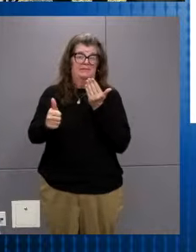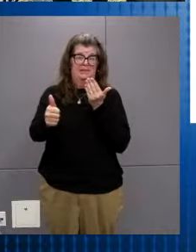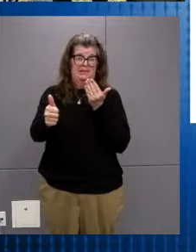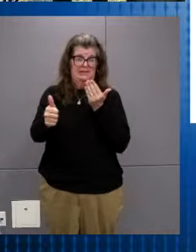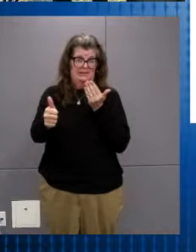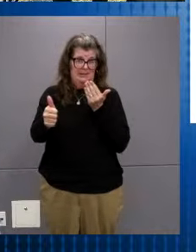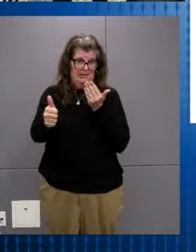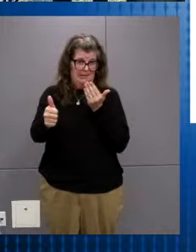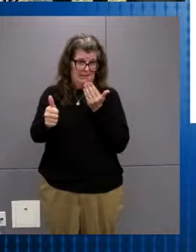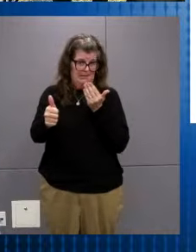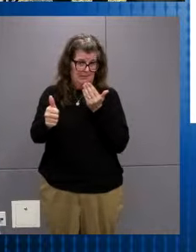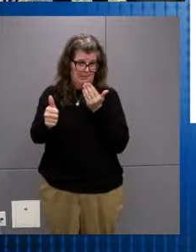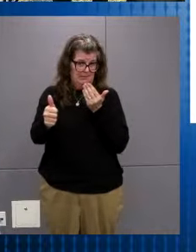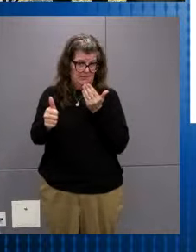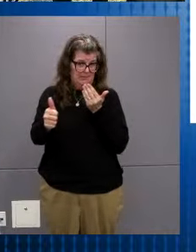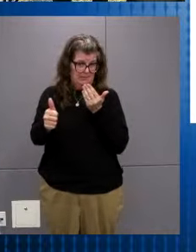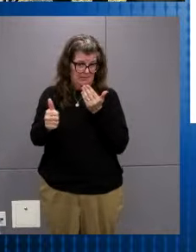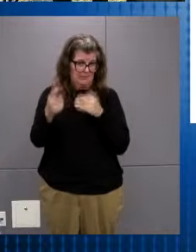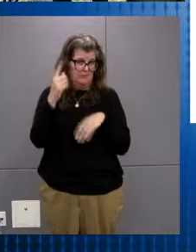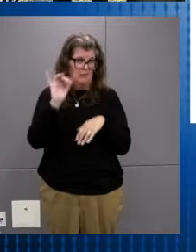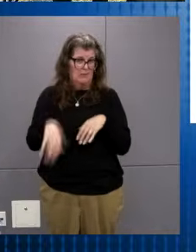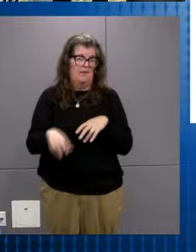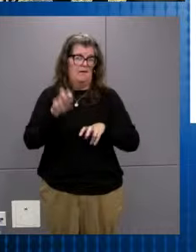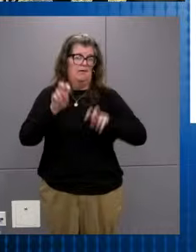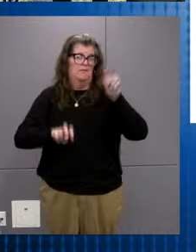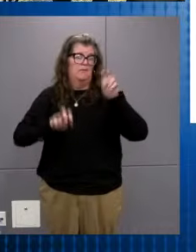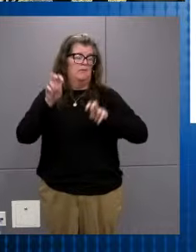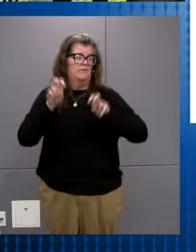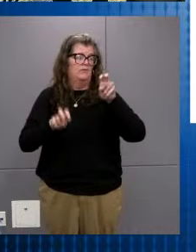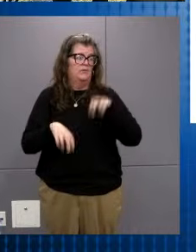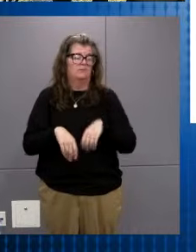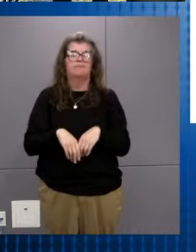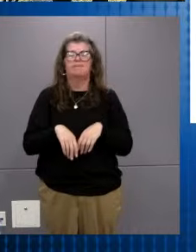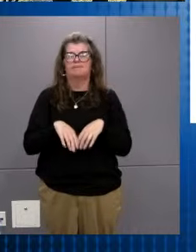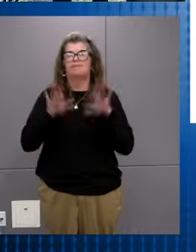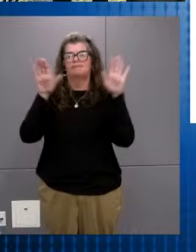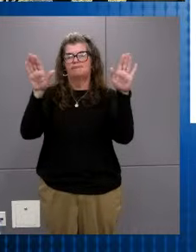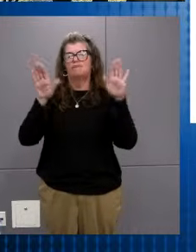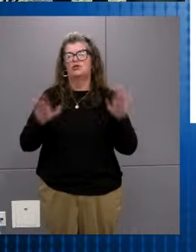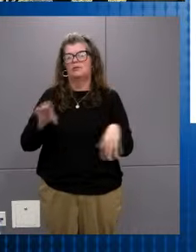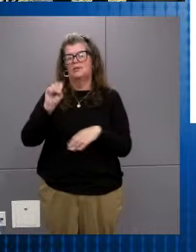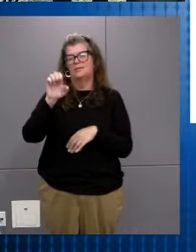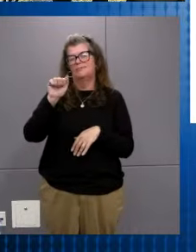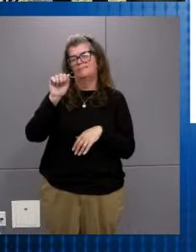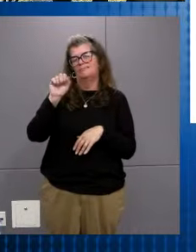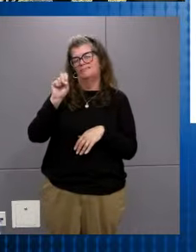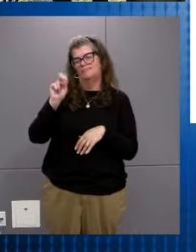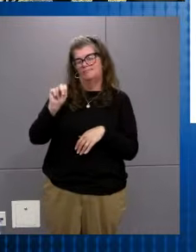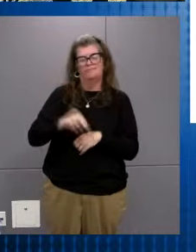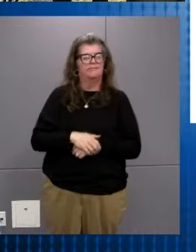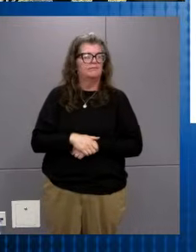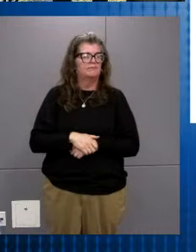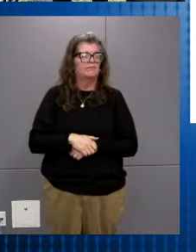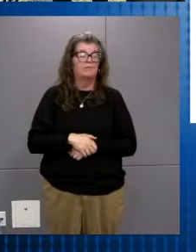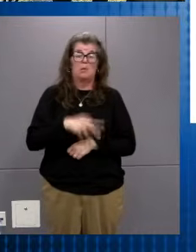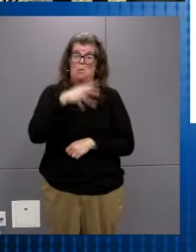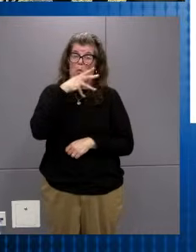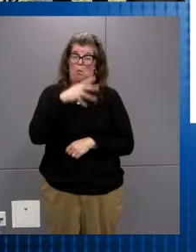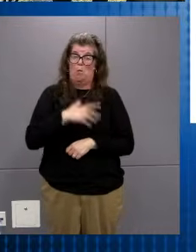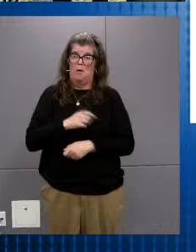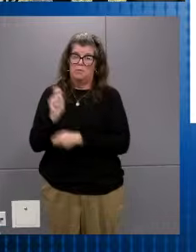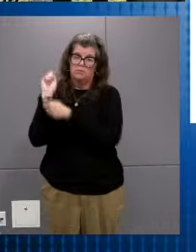15-10 in the conference, so another great season for them. Our women's